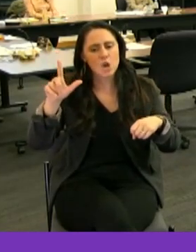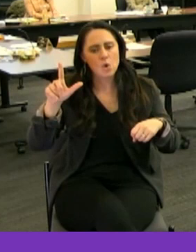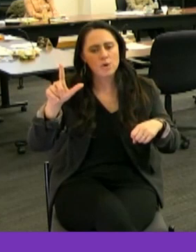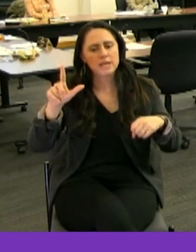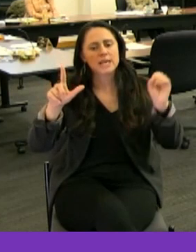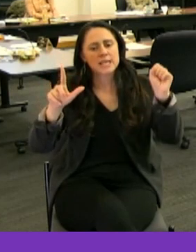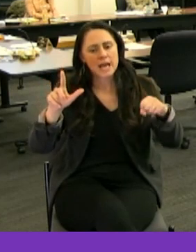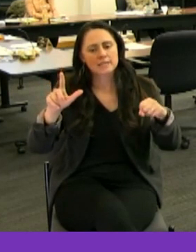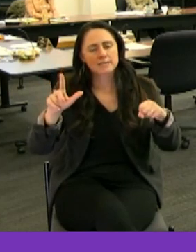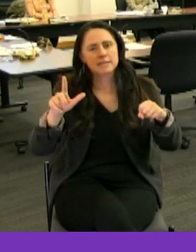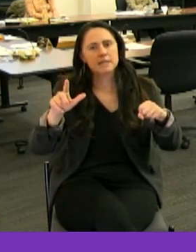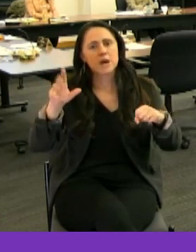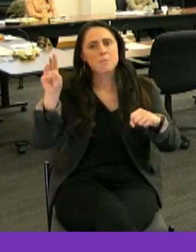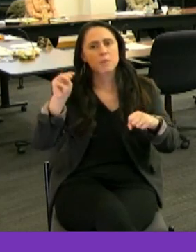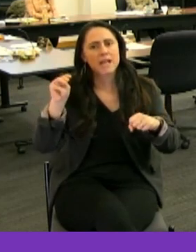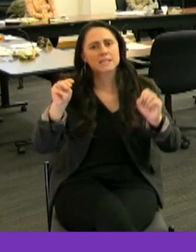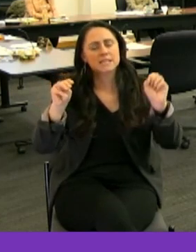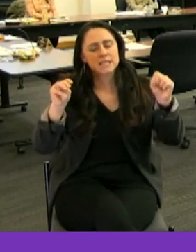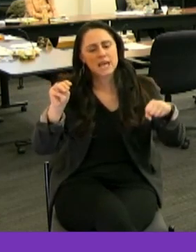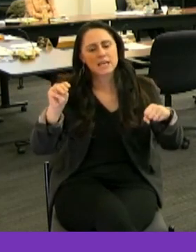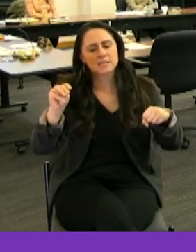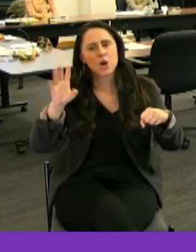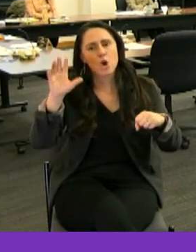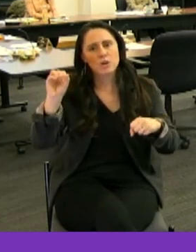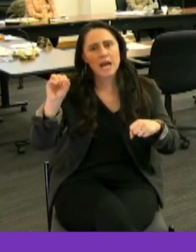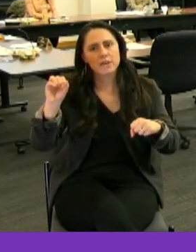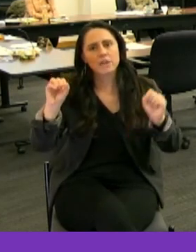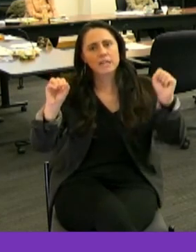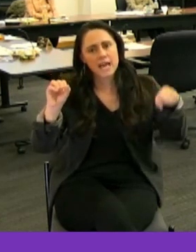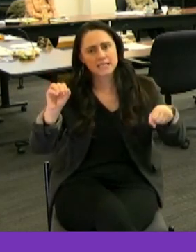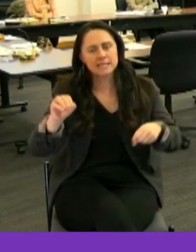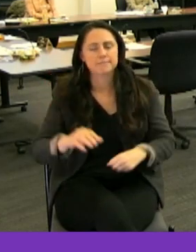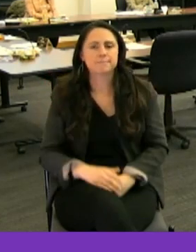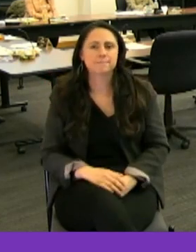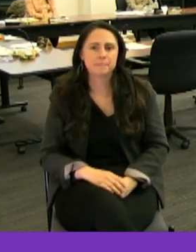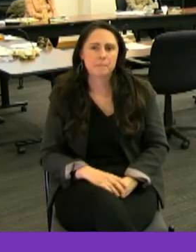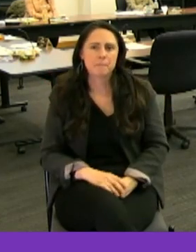Lozano. Yes. Morales. And O'Connell. Yes.